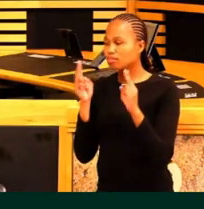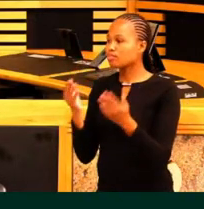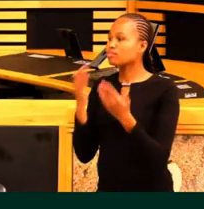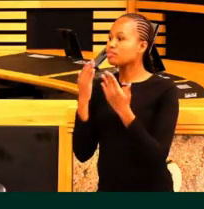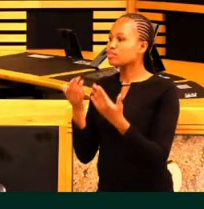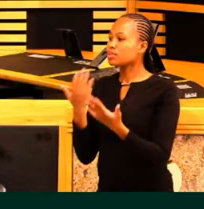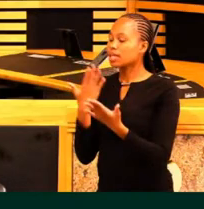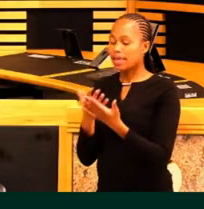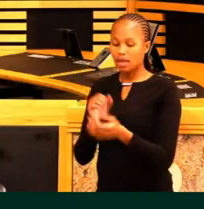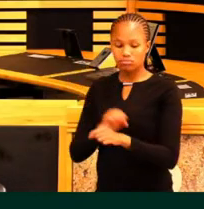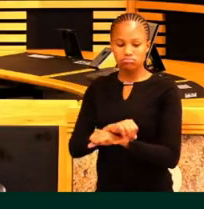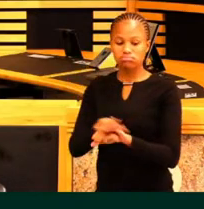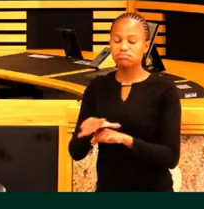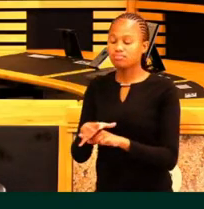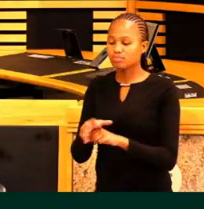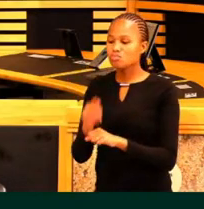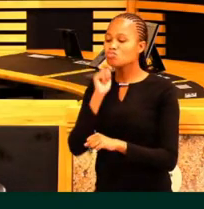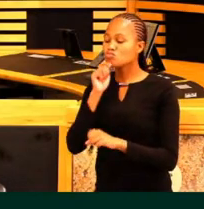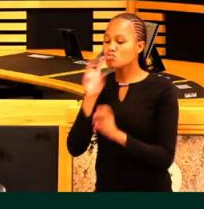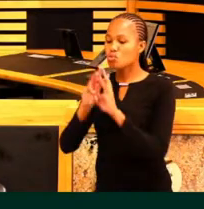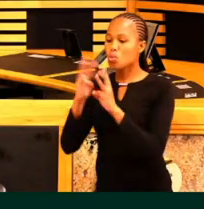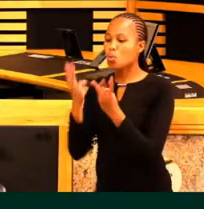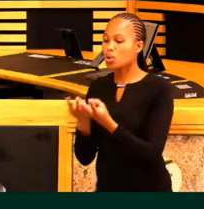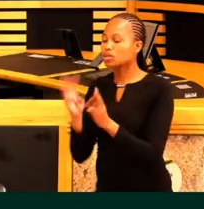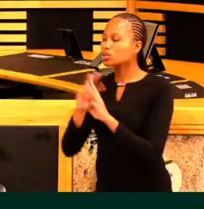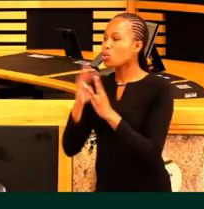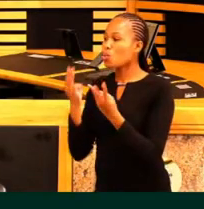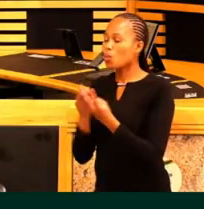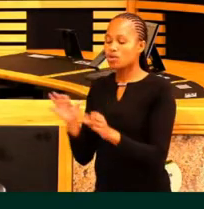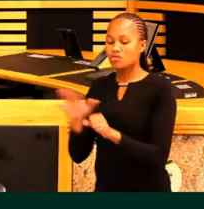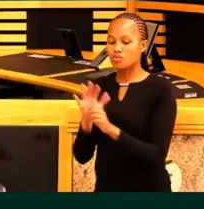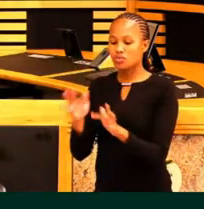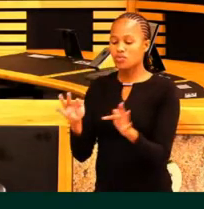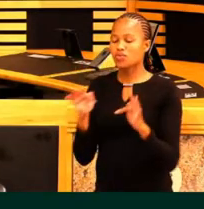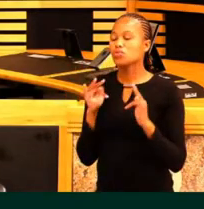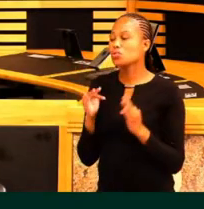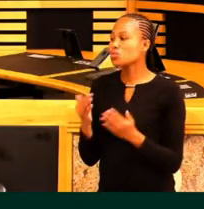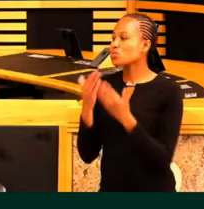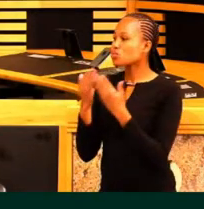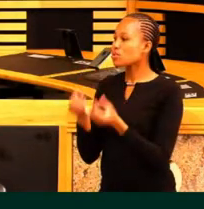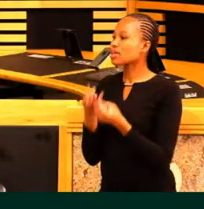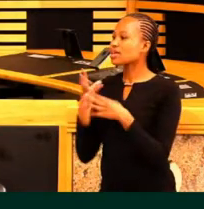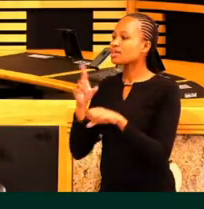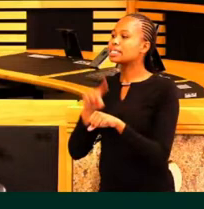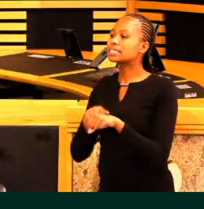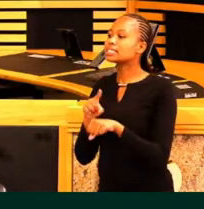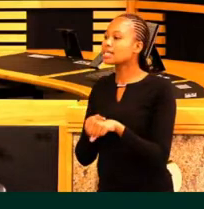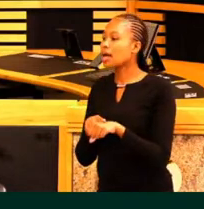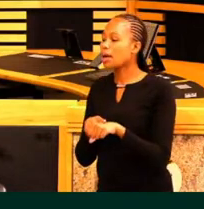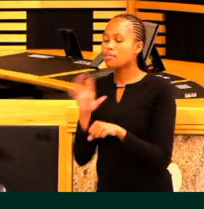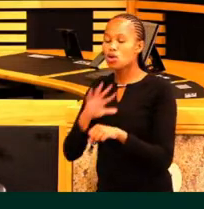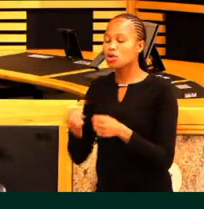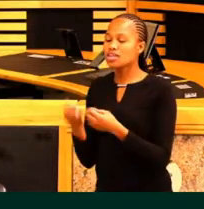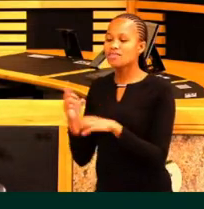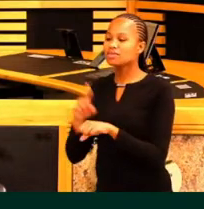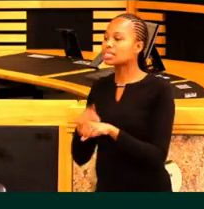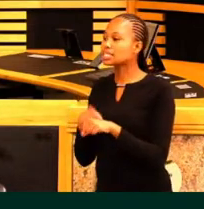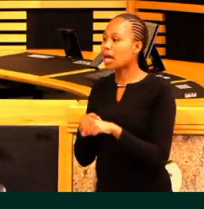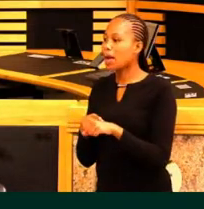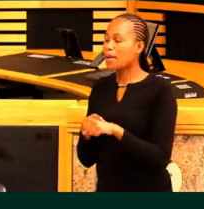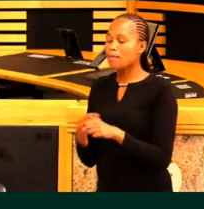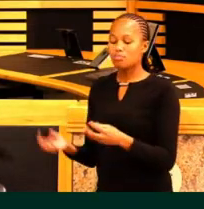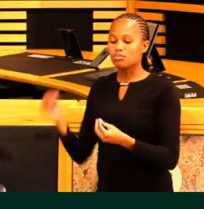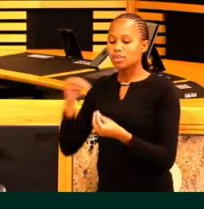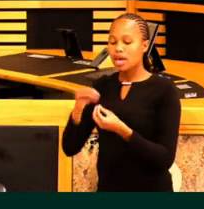in the real world a world full of fear and uncertainty students are giving time students are not given time to gain knowledge and